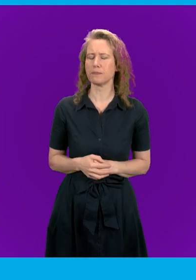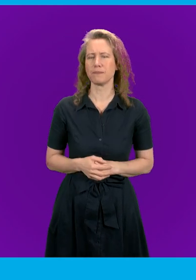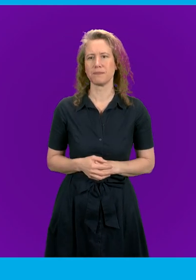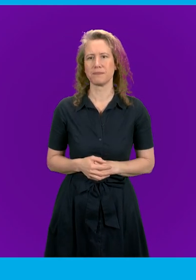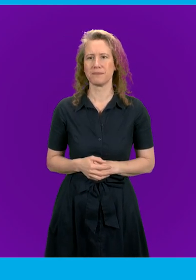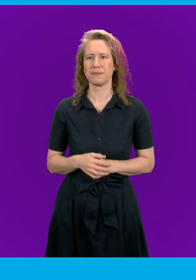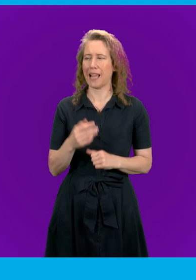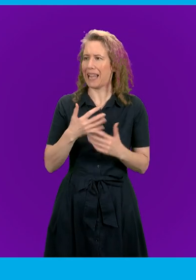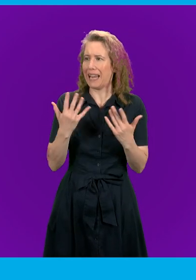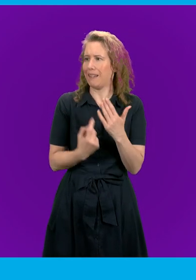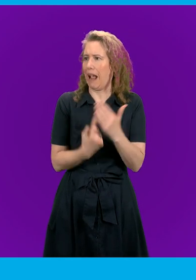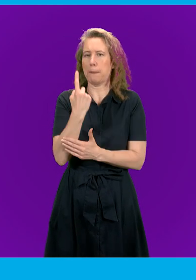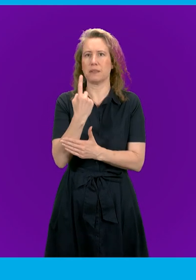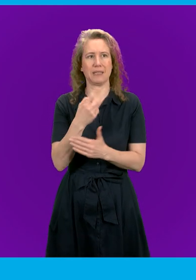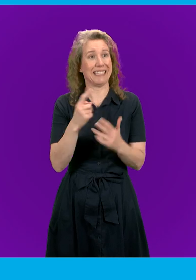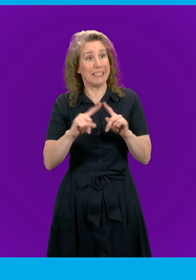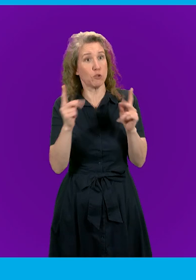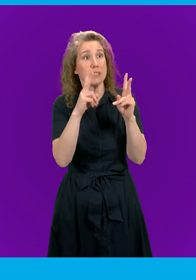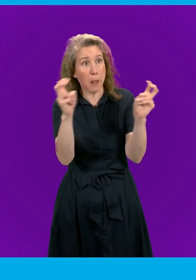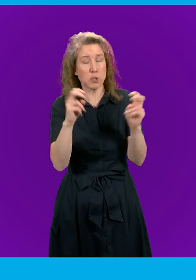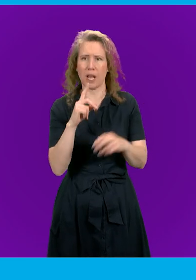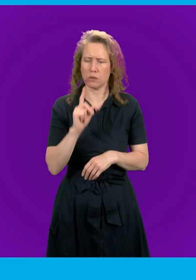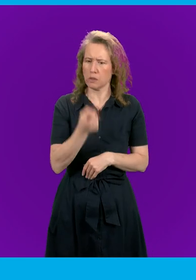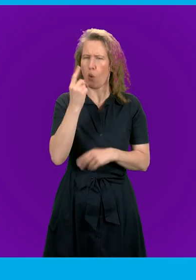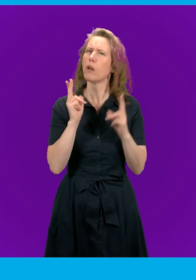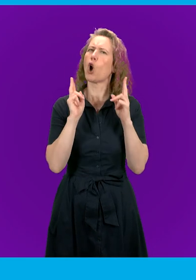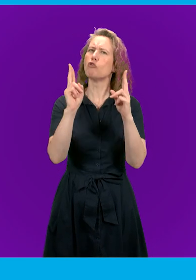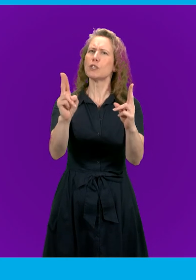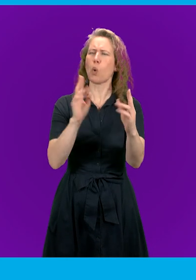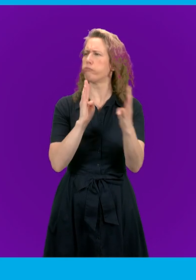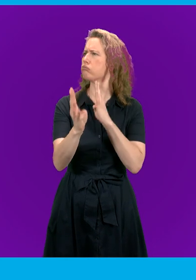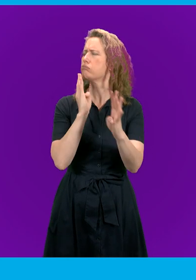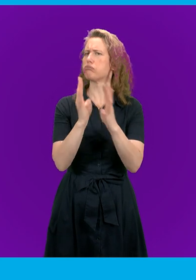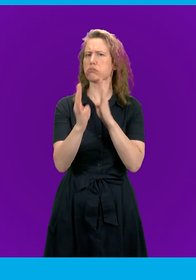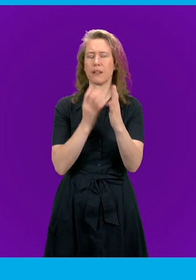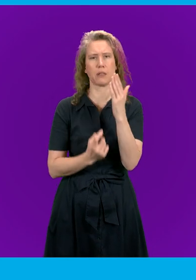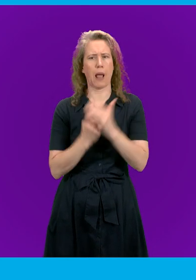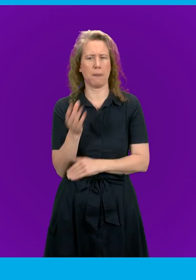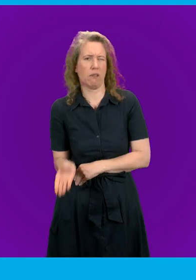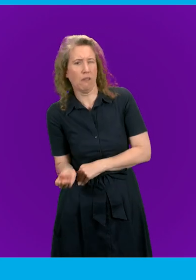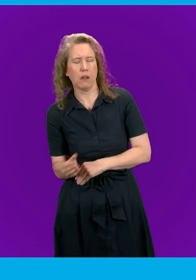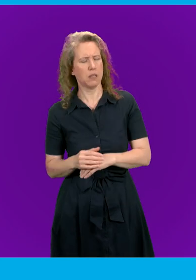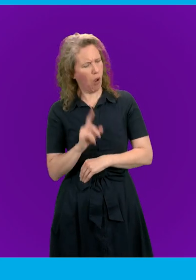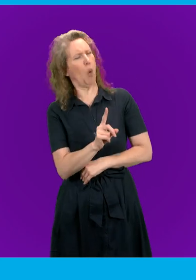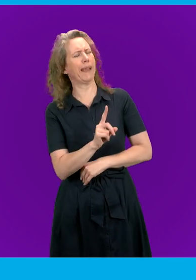Yeah, calling it out across subjects. In the corridors, you know, in the canteen,